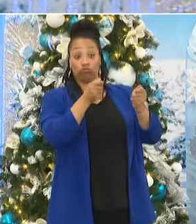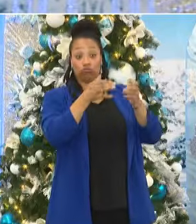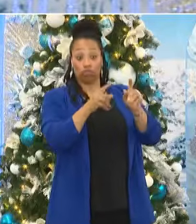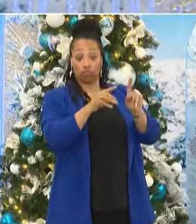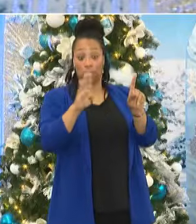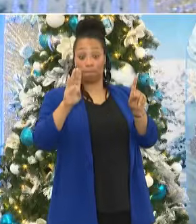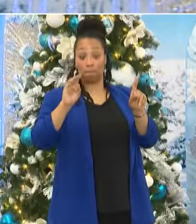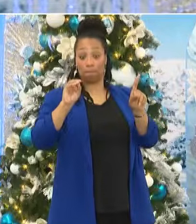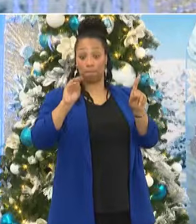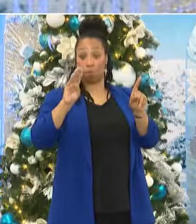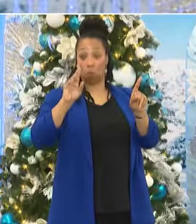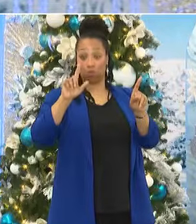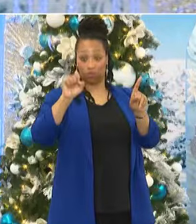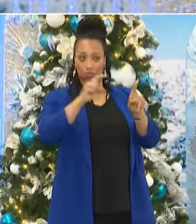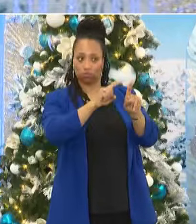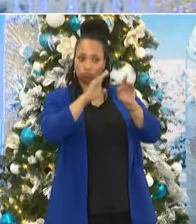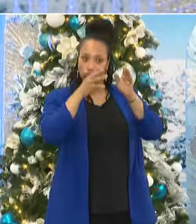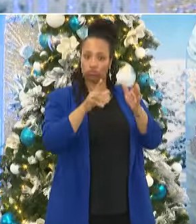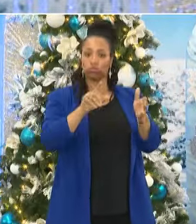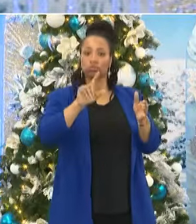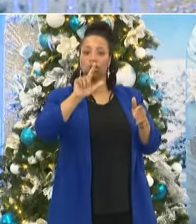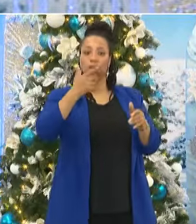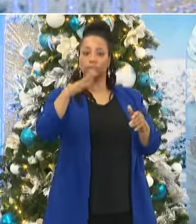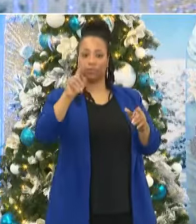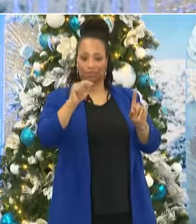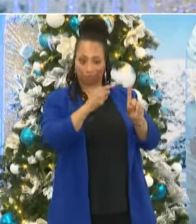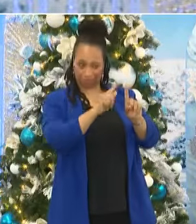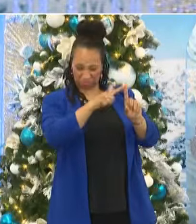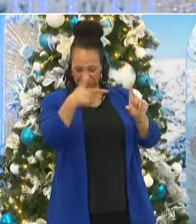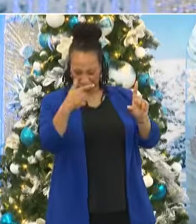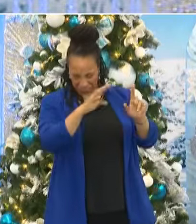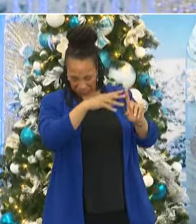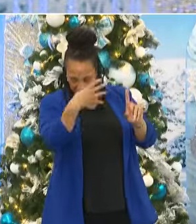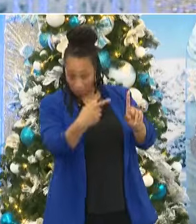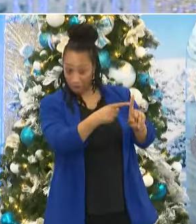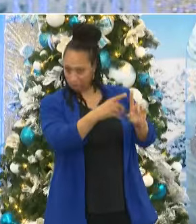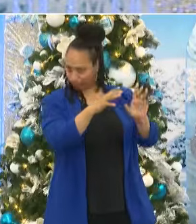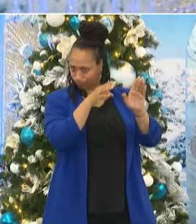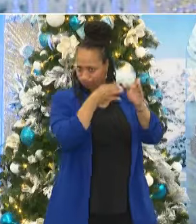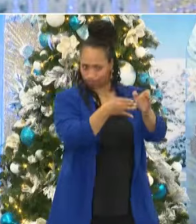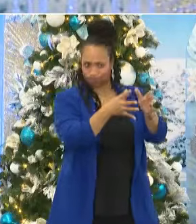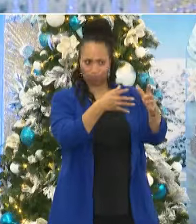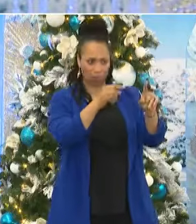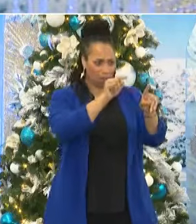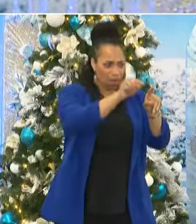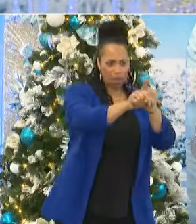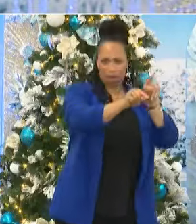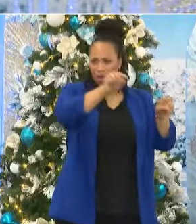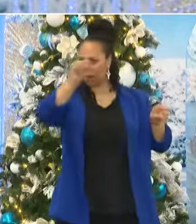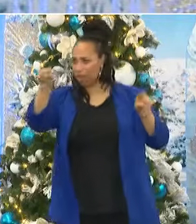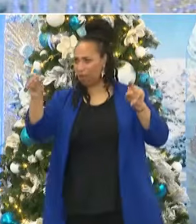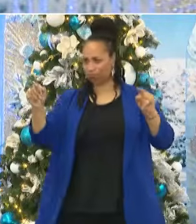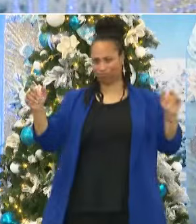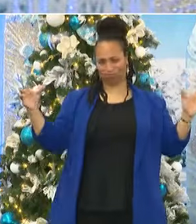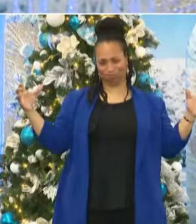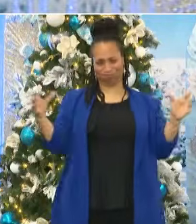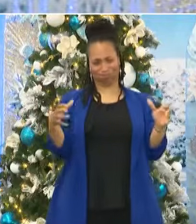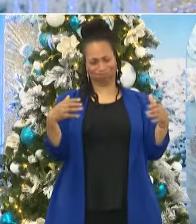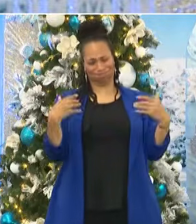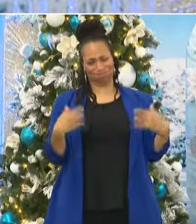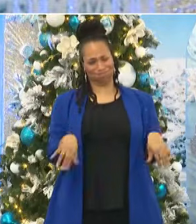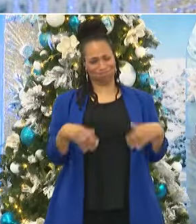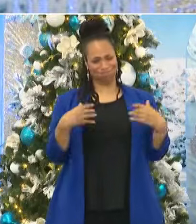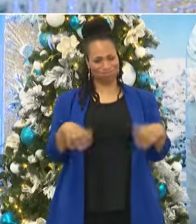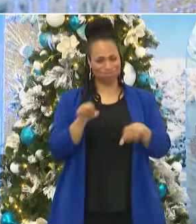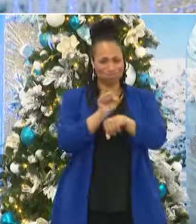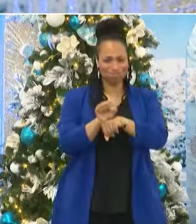LGBTQ Affairs Office, also in the Mayor's Office. So I hope you know this,